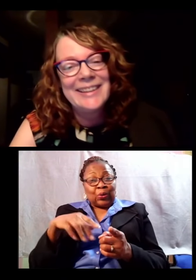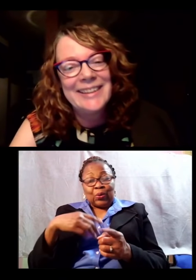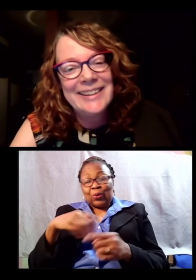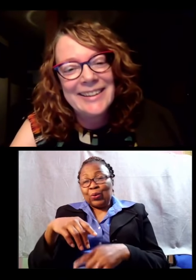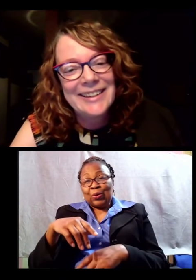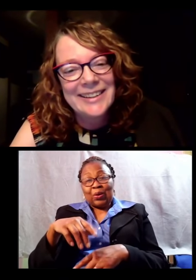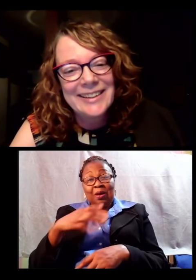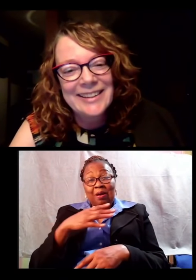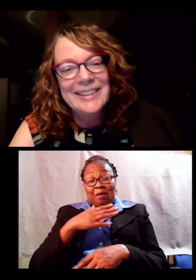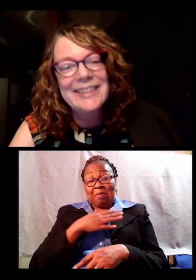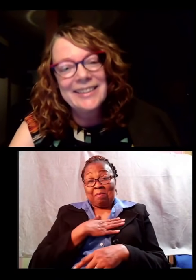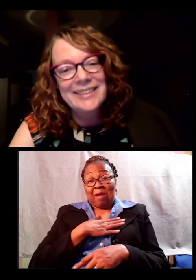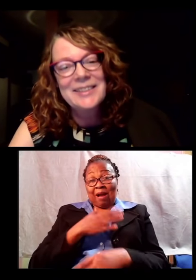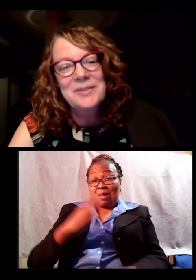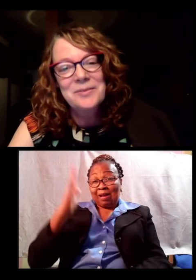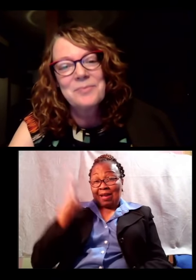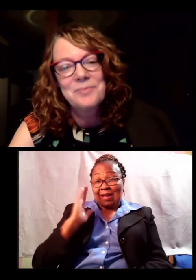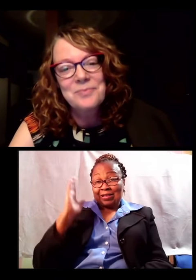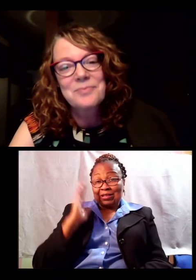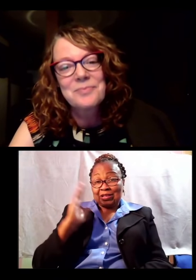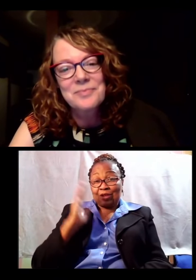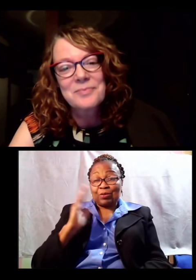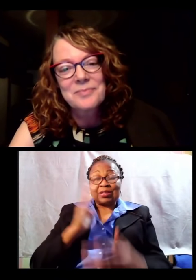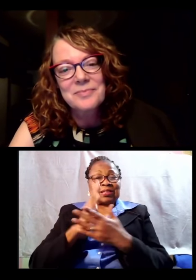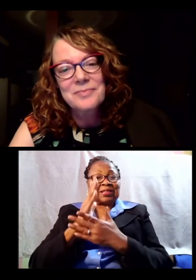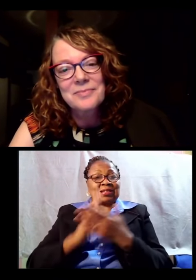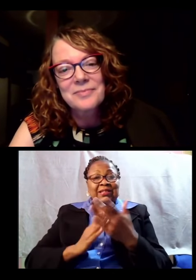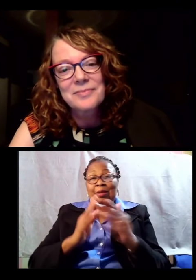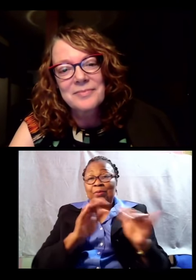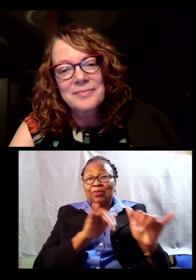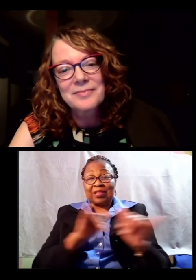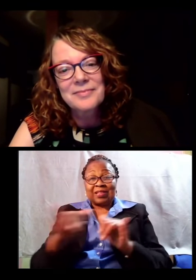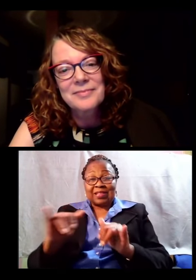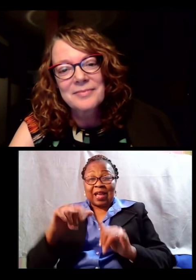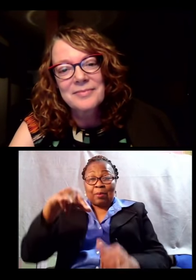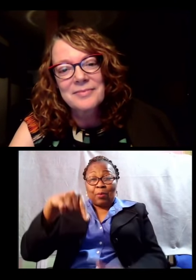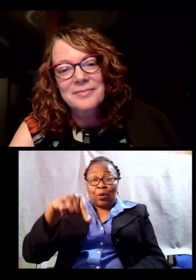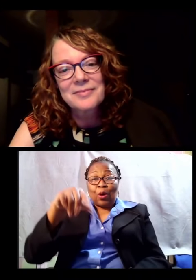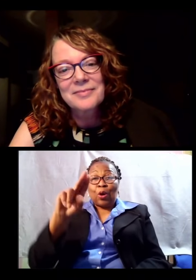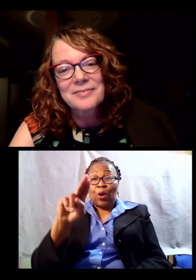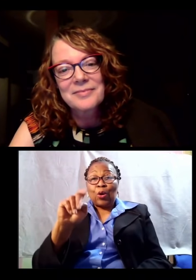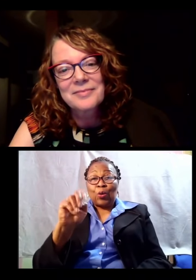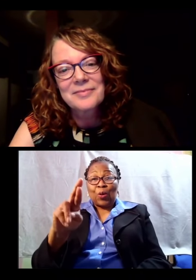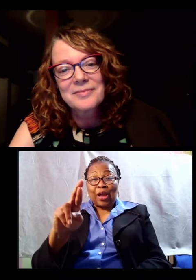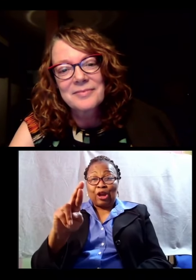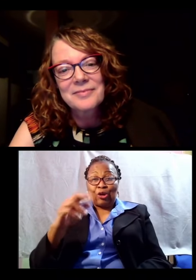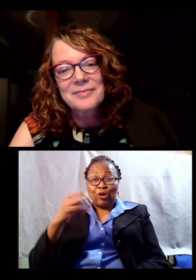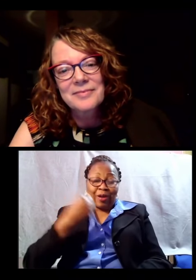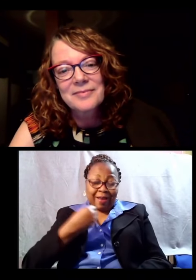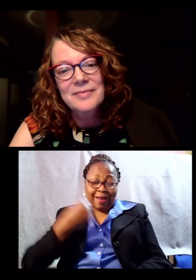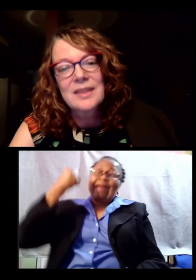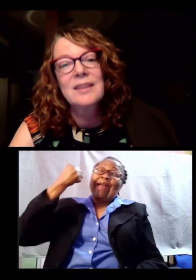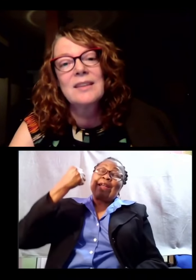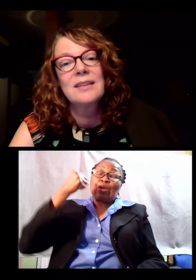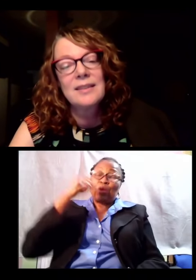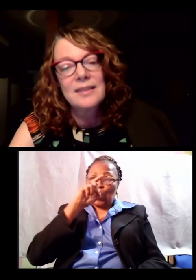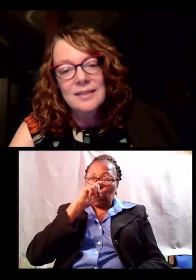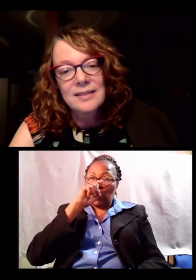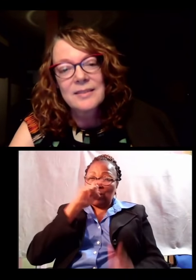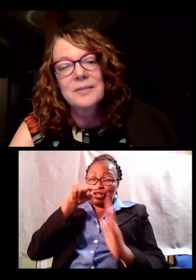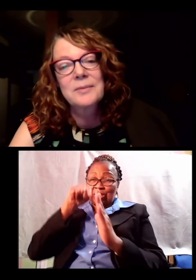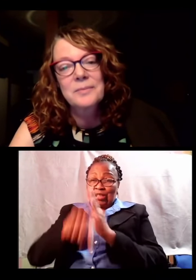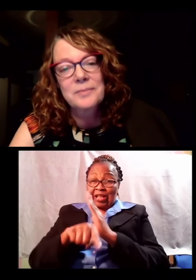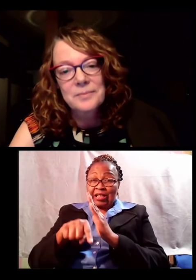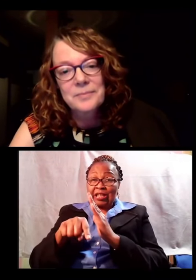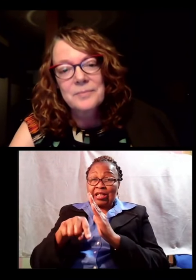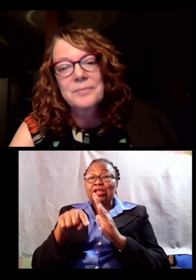My ancestors were some of those very same Quaker hanging, witch persecuting New